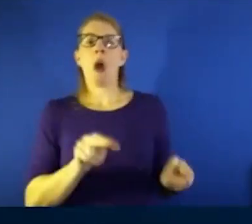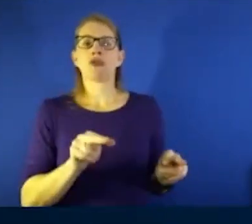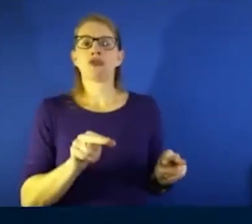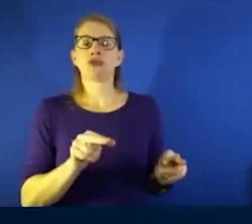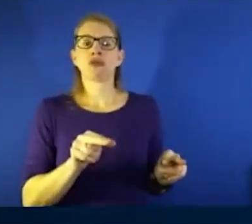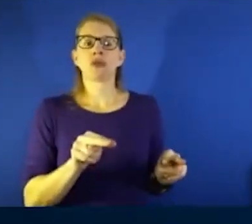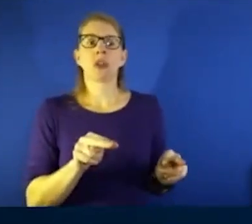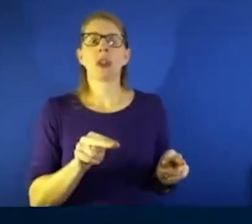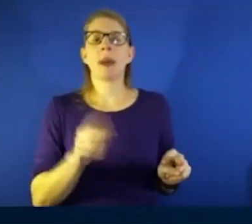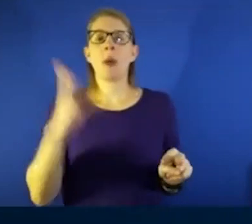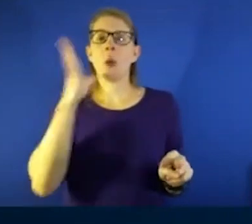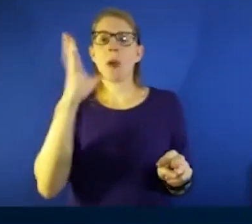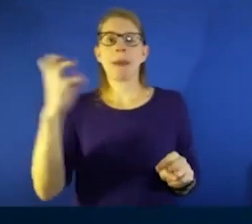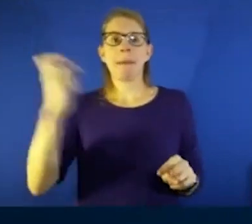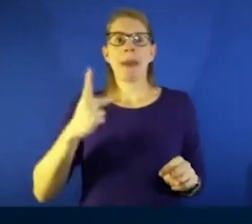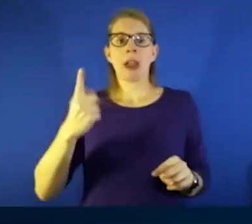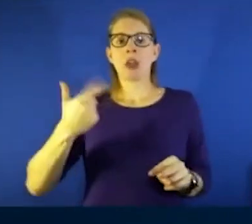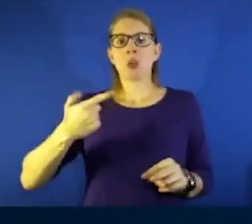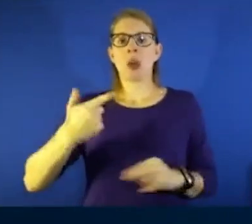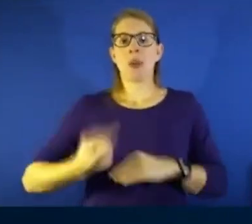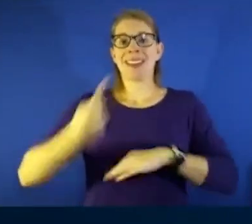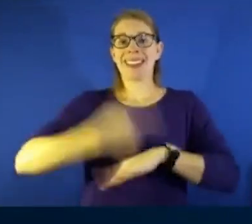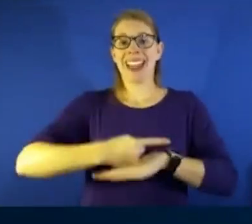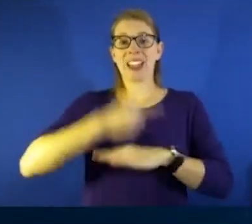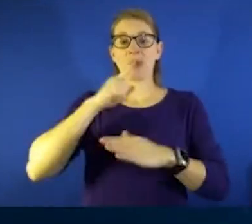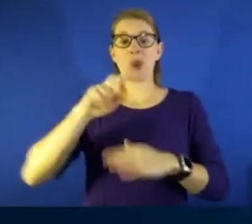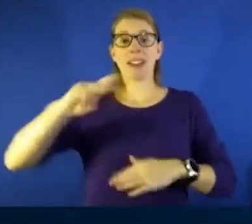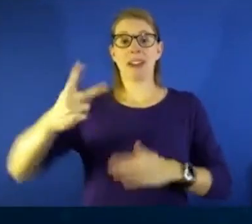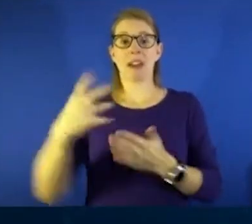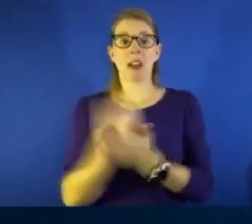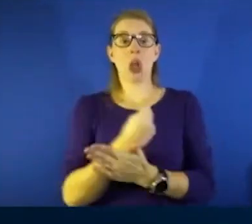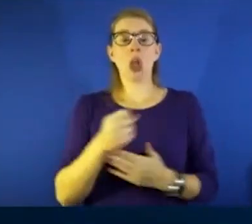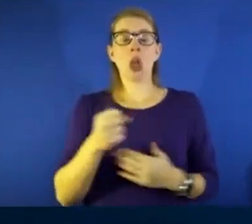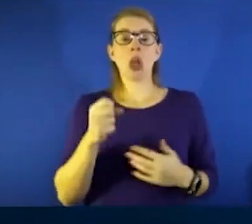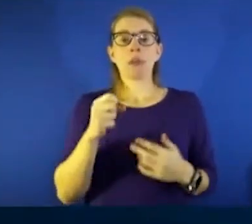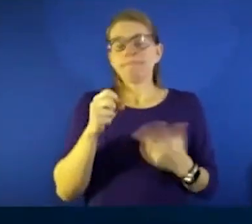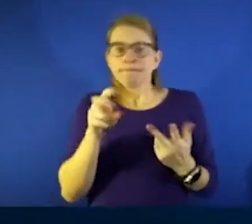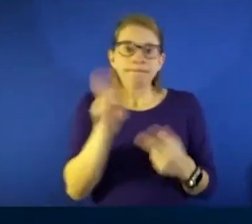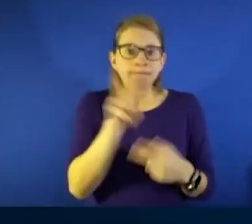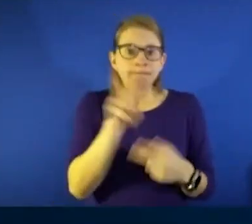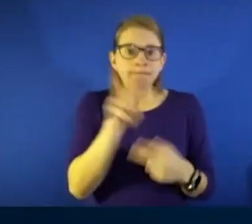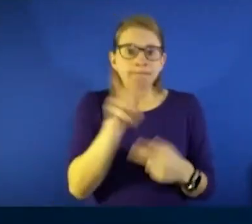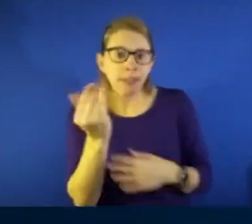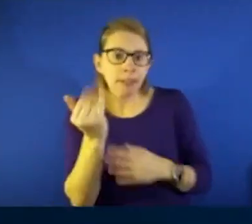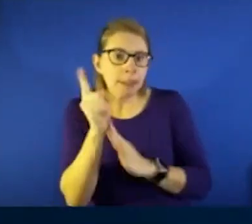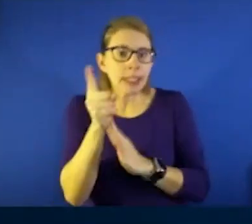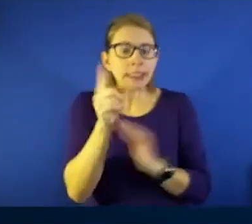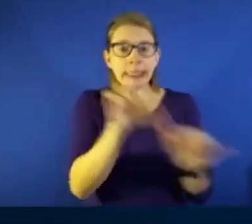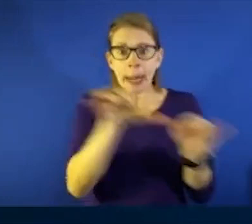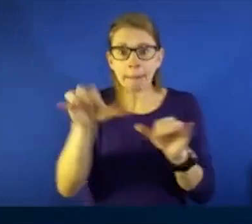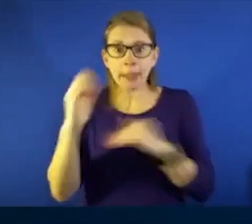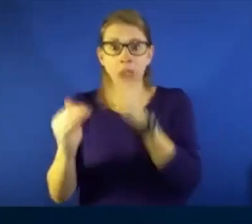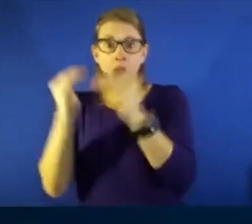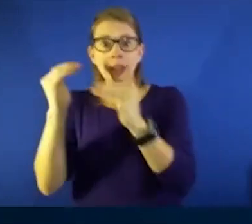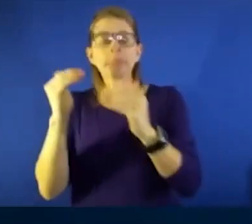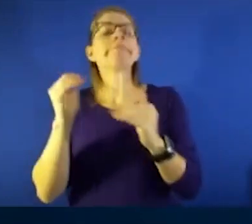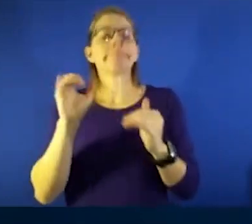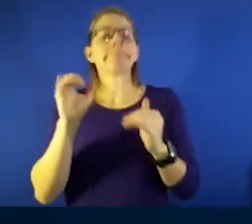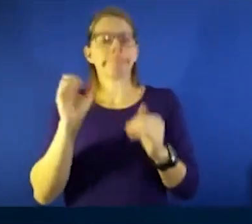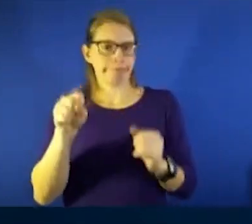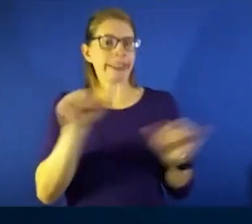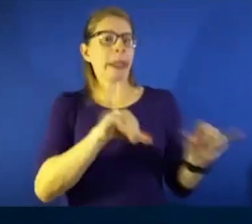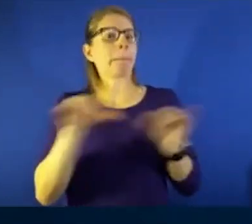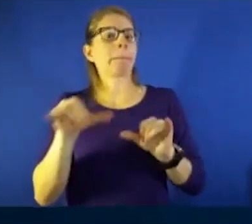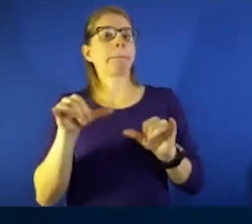back in 21 days to get their second shot. What are you looking for during this 15 minutes? Same thing with adults? Same thing with adults, and everything that we've